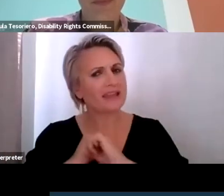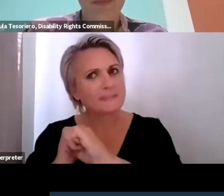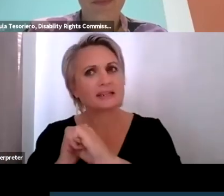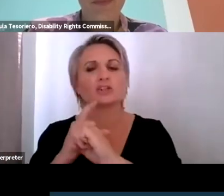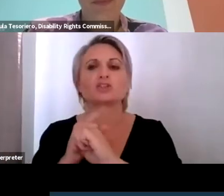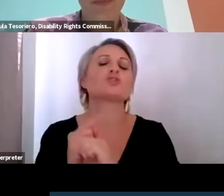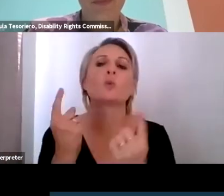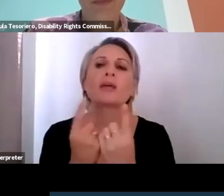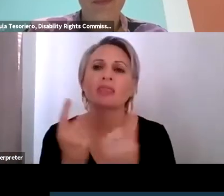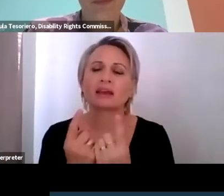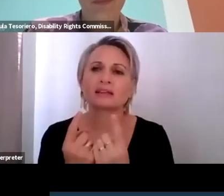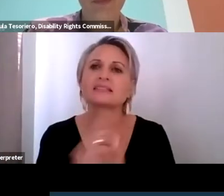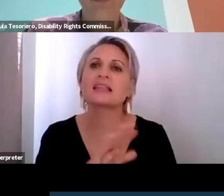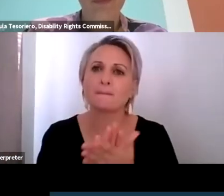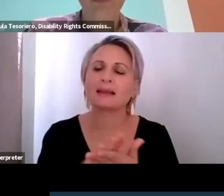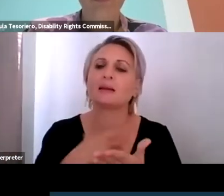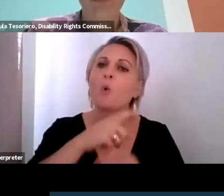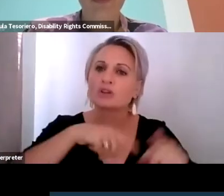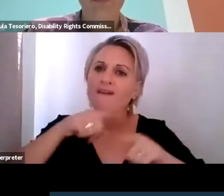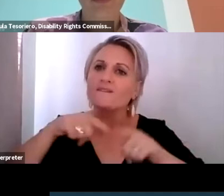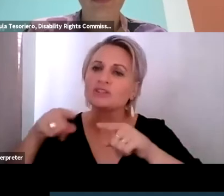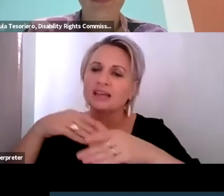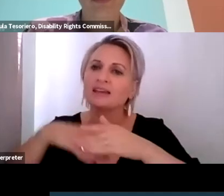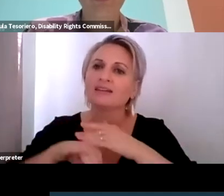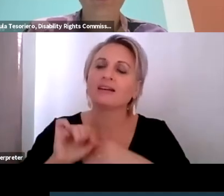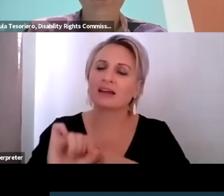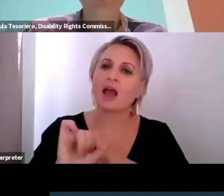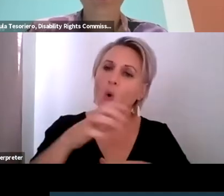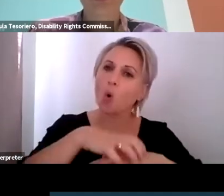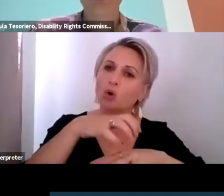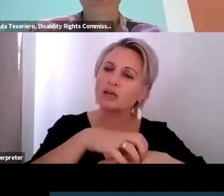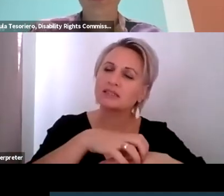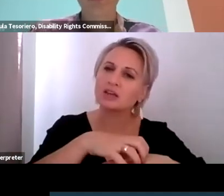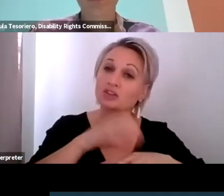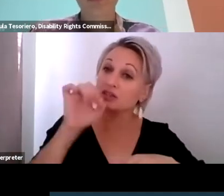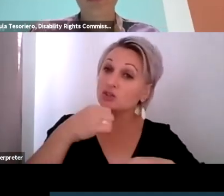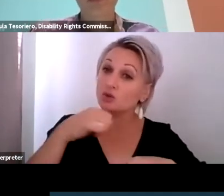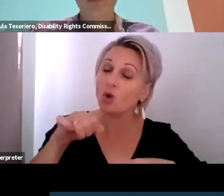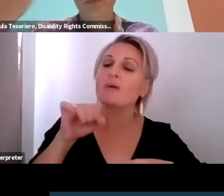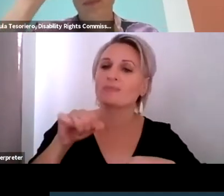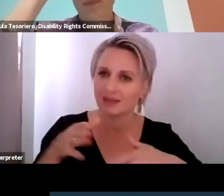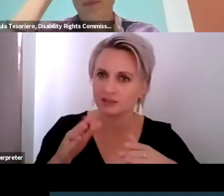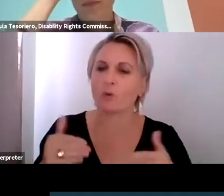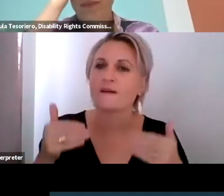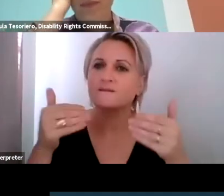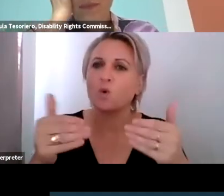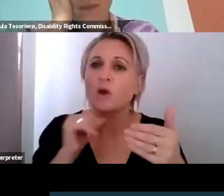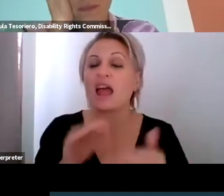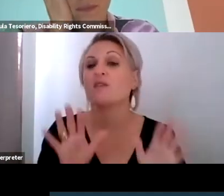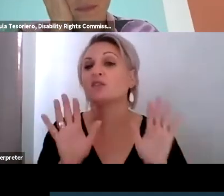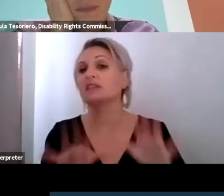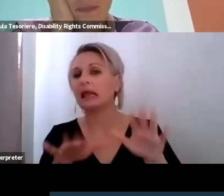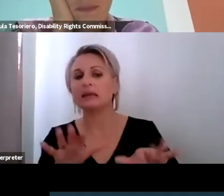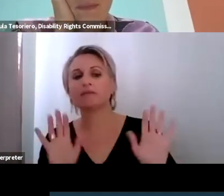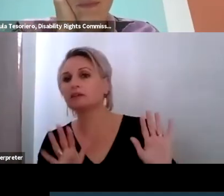ultimately result in that happening. Is the way forward. If you just leave it completely